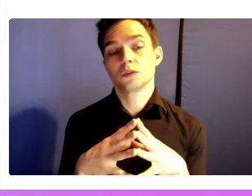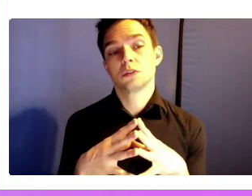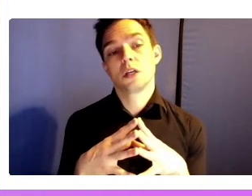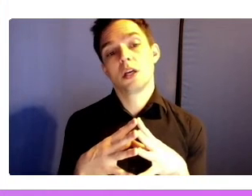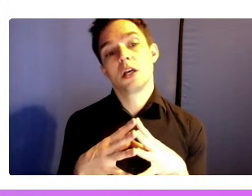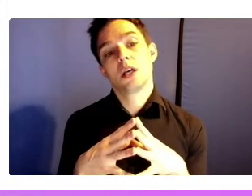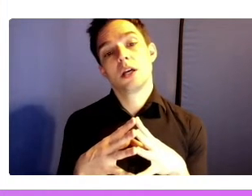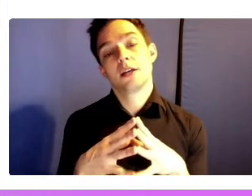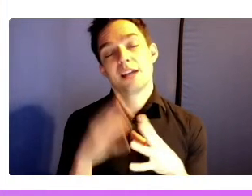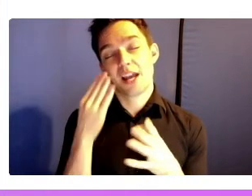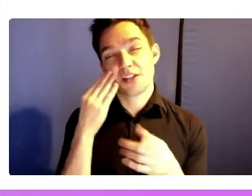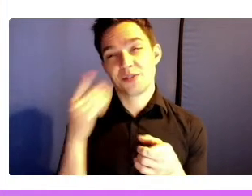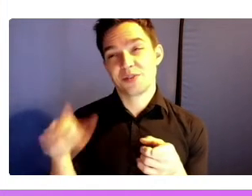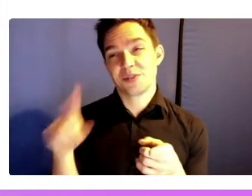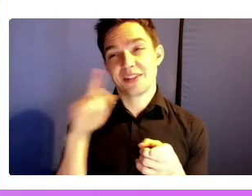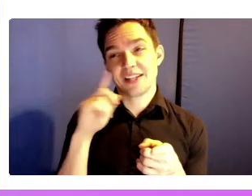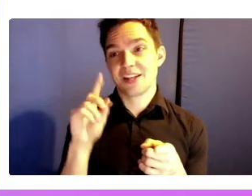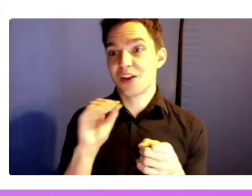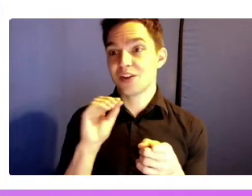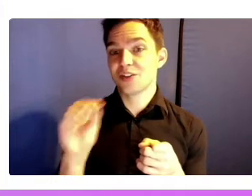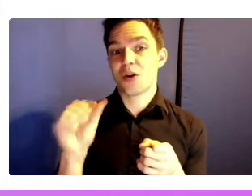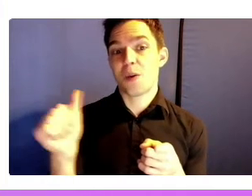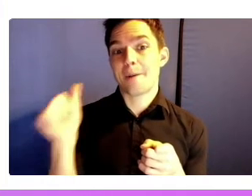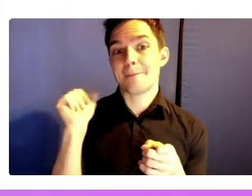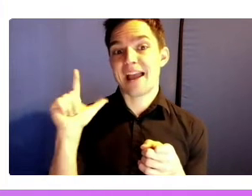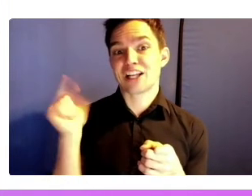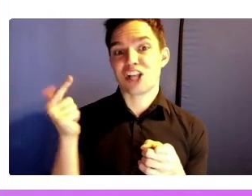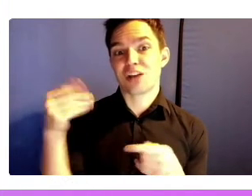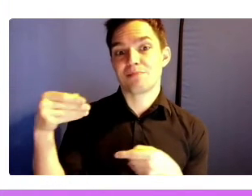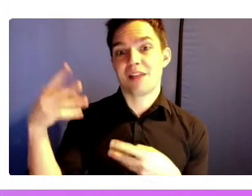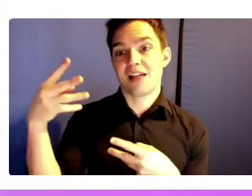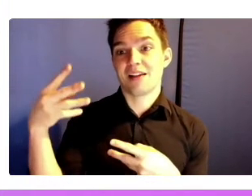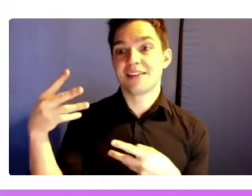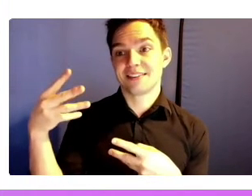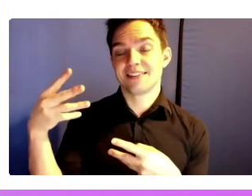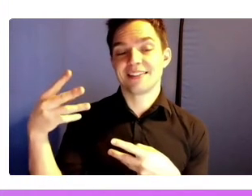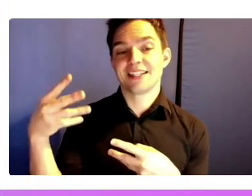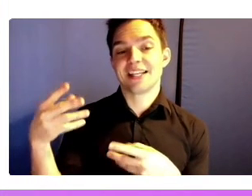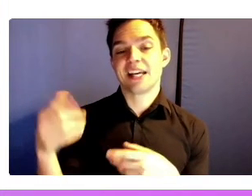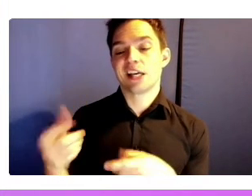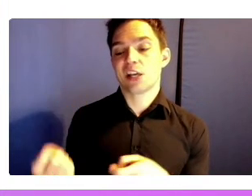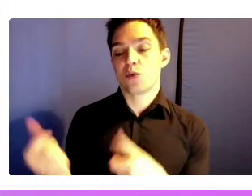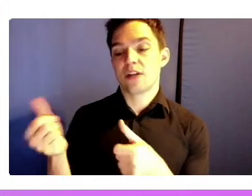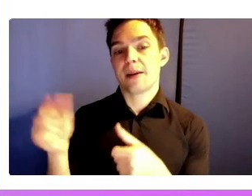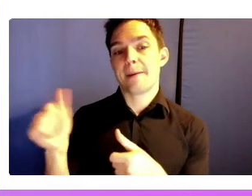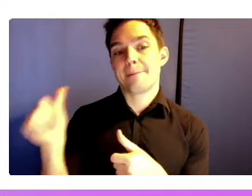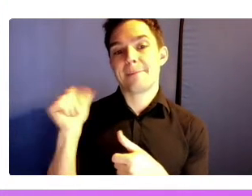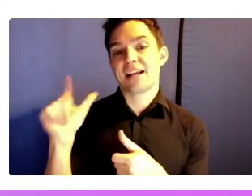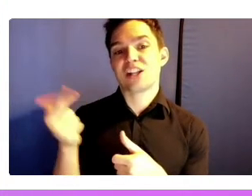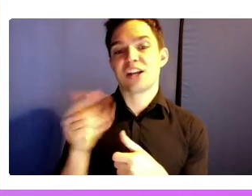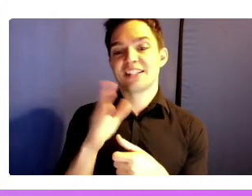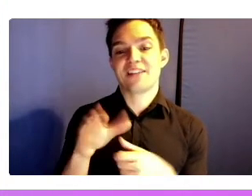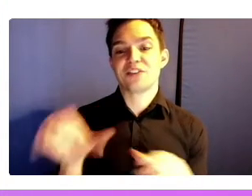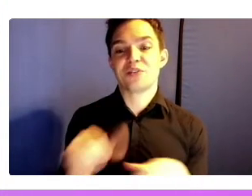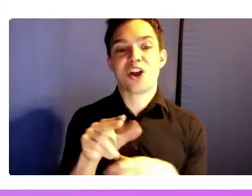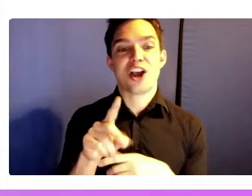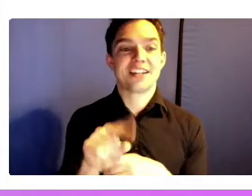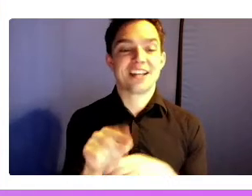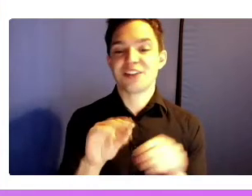I know what you're thinking. No backlogs. Let's just do no backlogs. Get rid of the backlogs, never do an audit. No